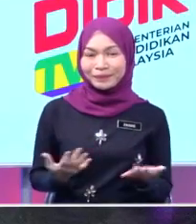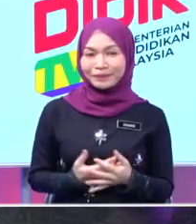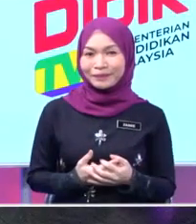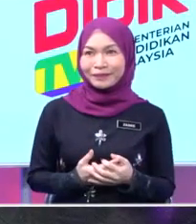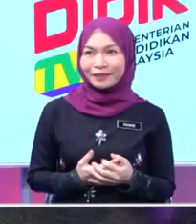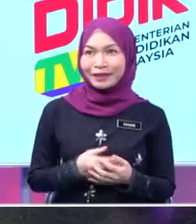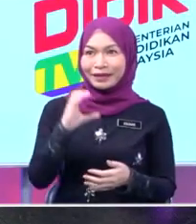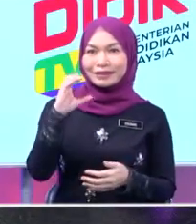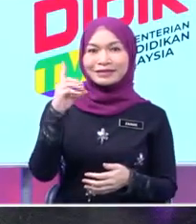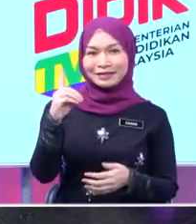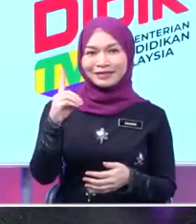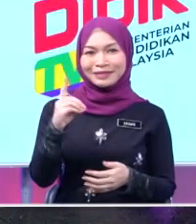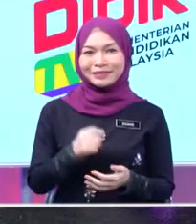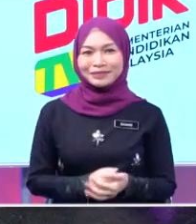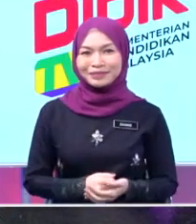Okay, CD, go ahead.